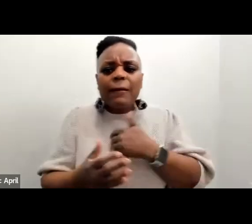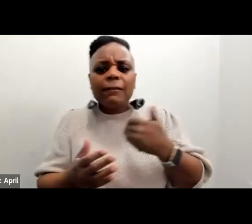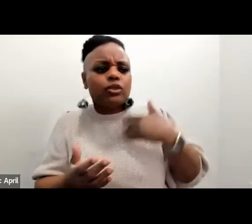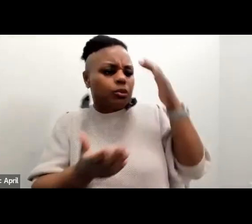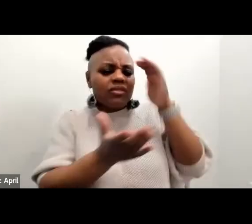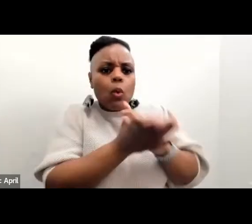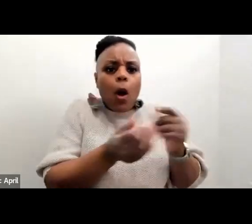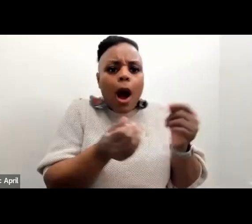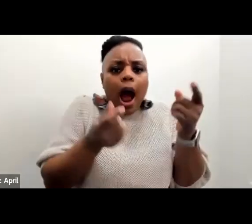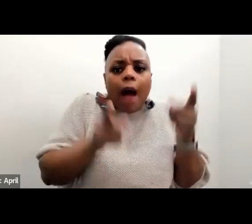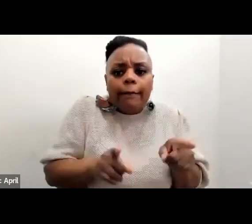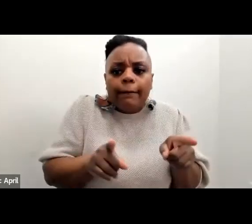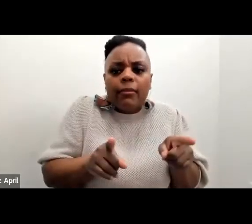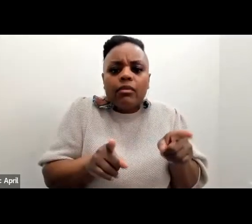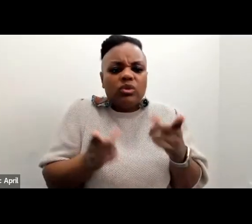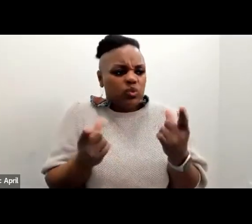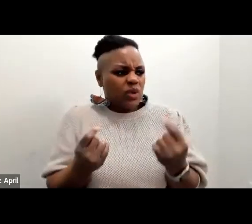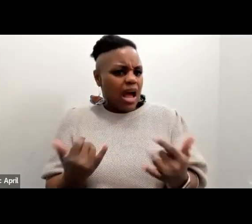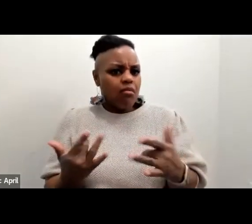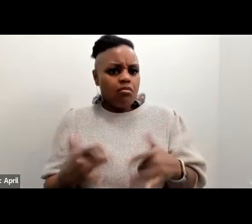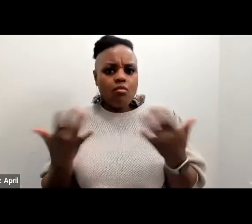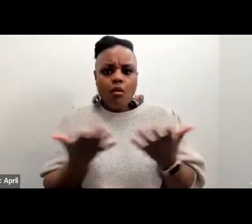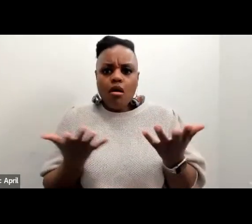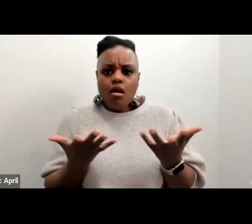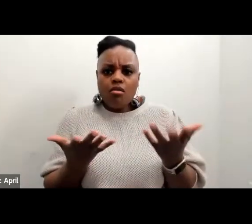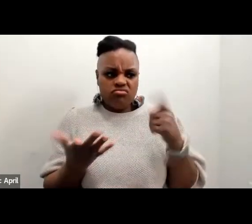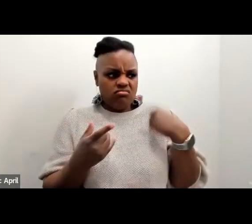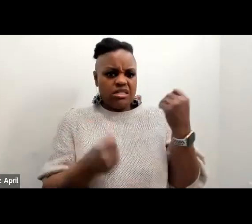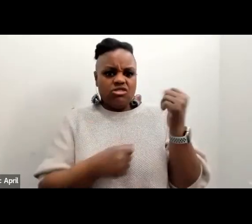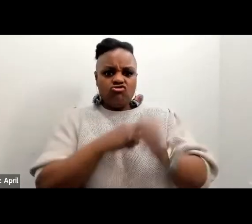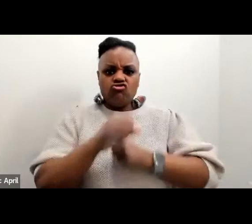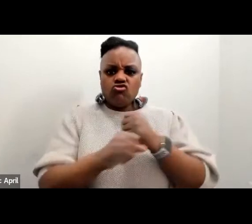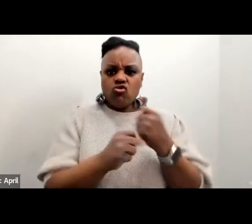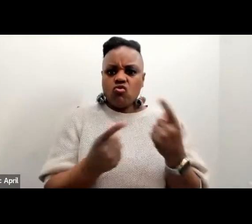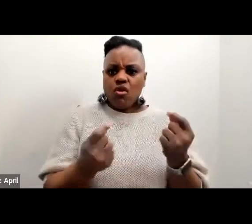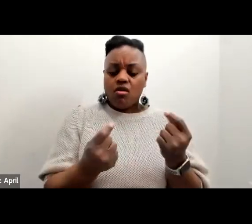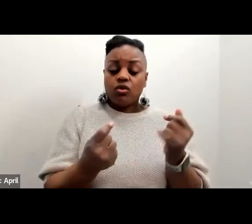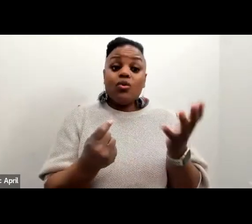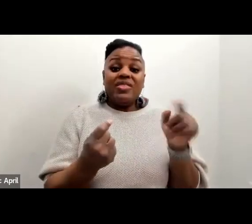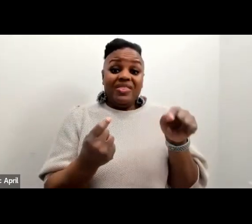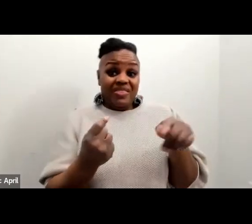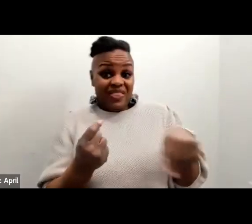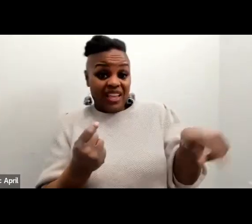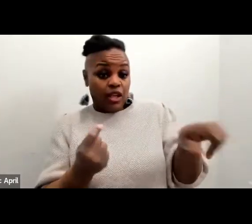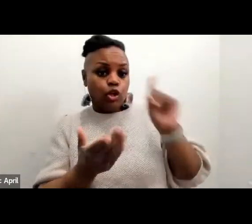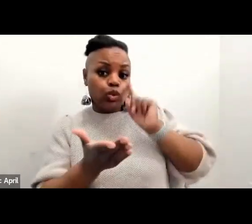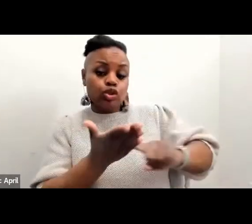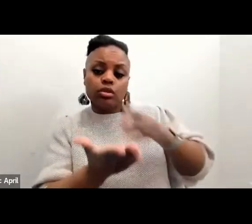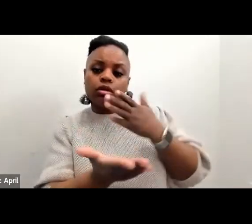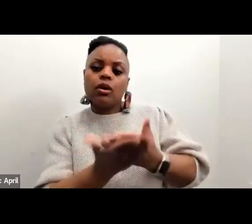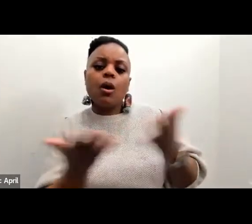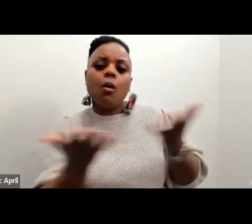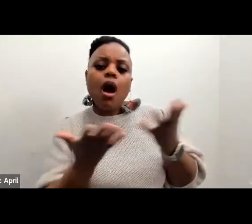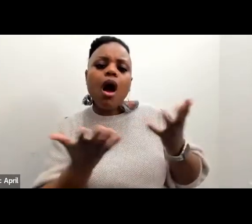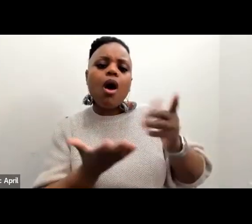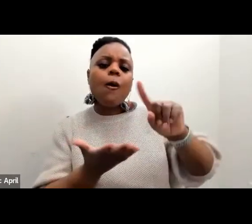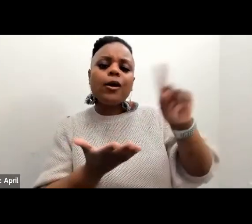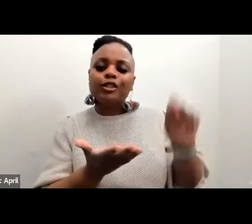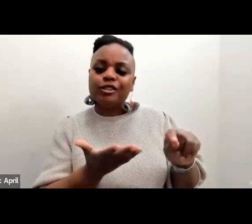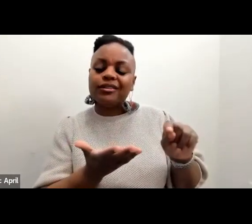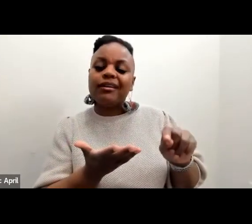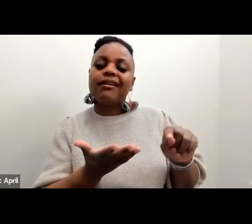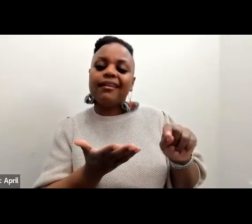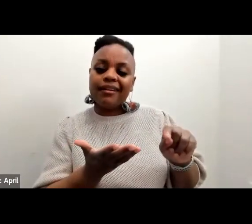the questions that come up all the time for policymakers. Is the Muslim Brotherhood the engine of extremism,